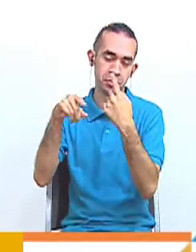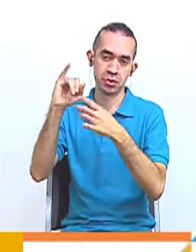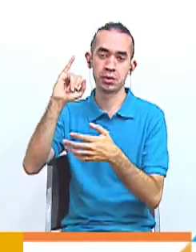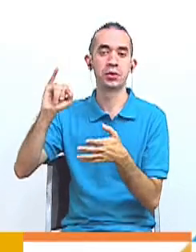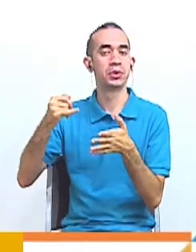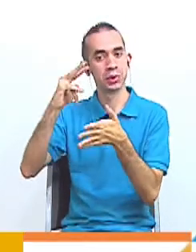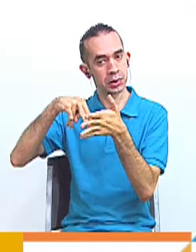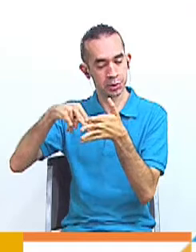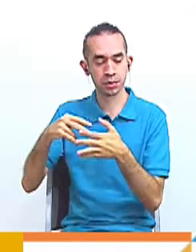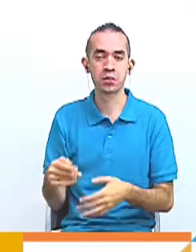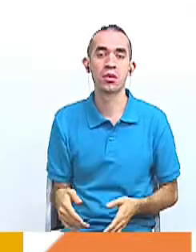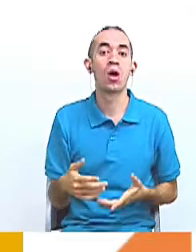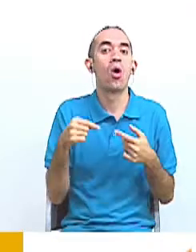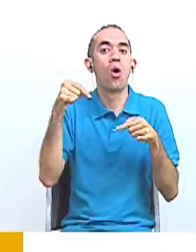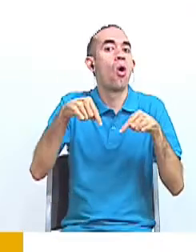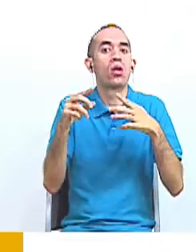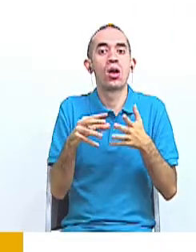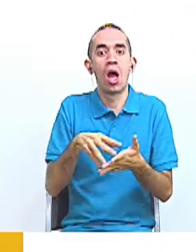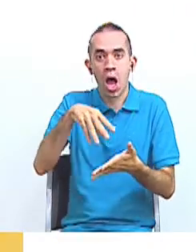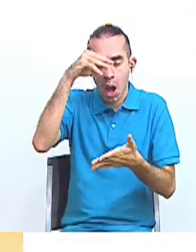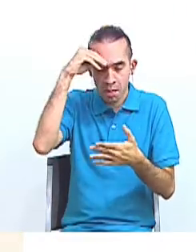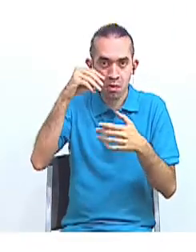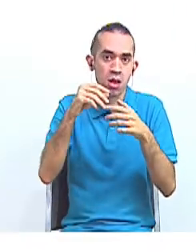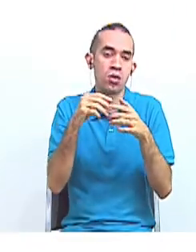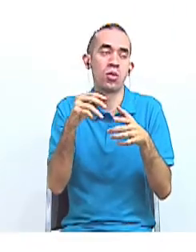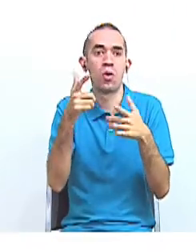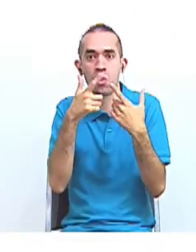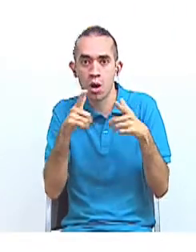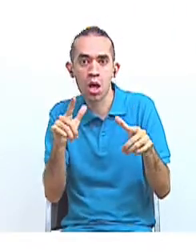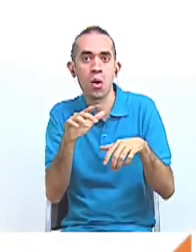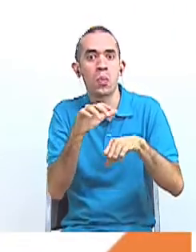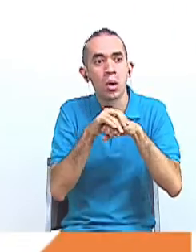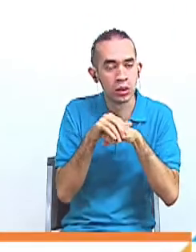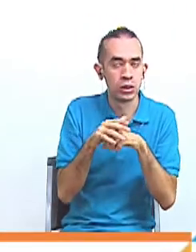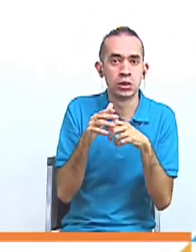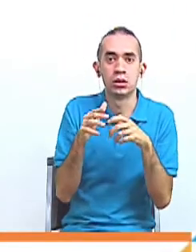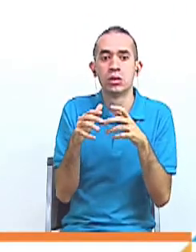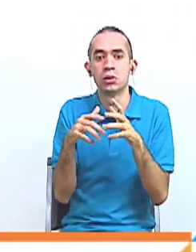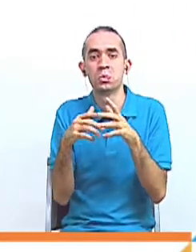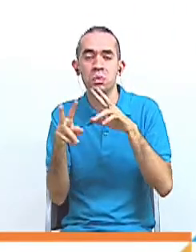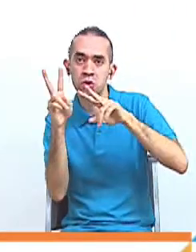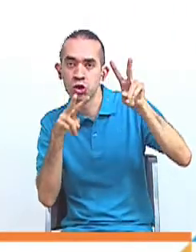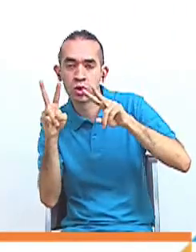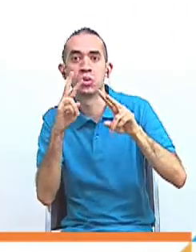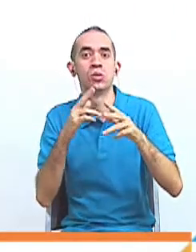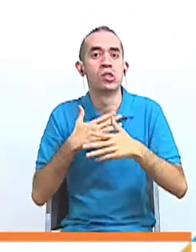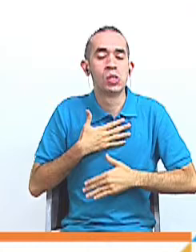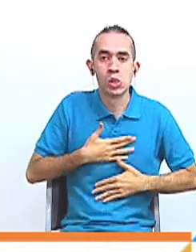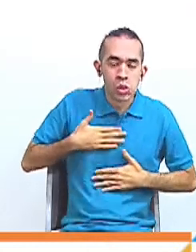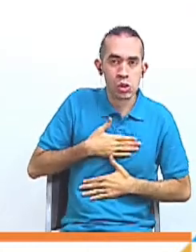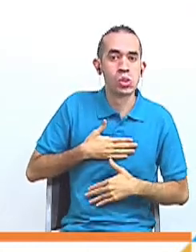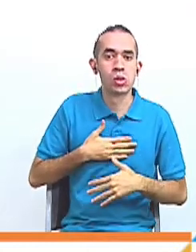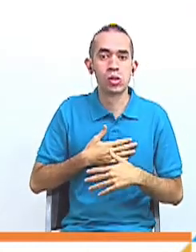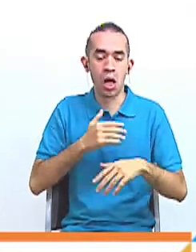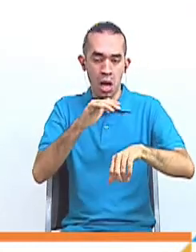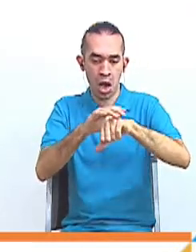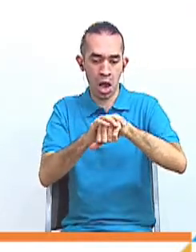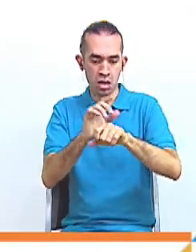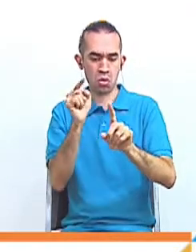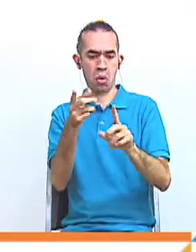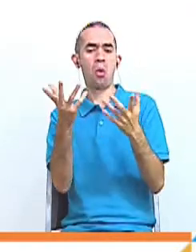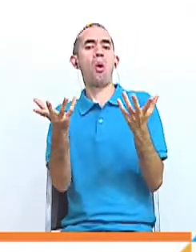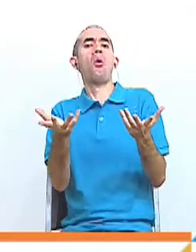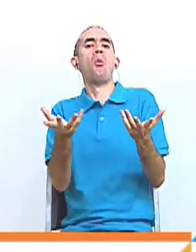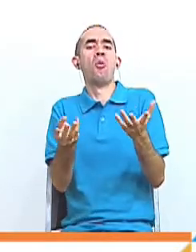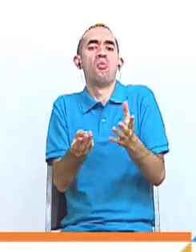most important, exploring the language and seeing what English has to offer to all of us. So